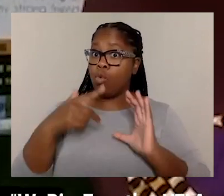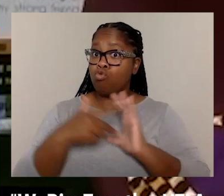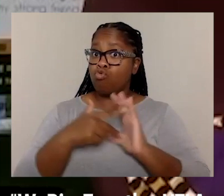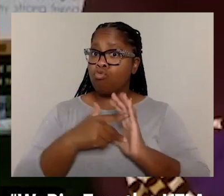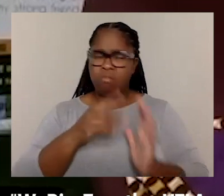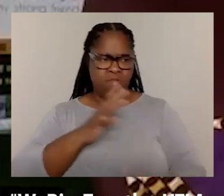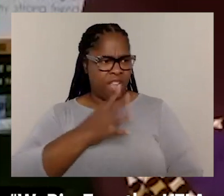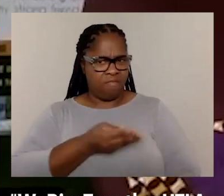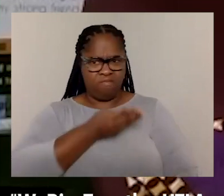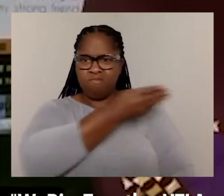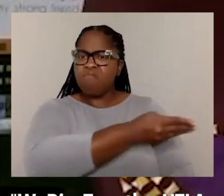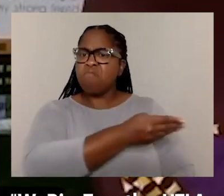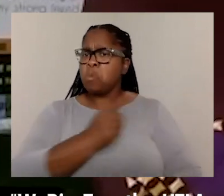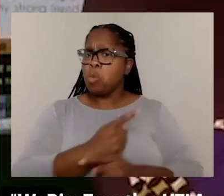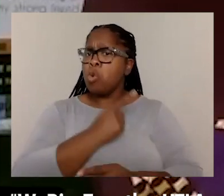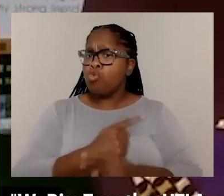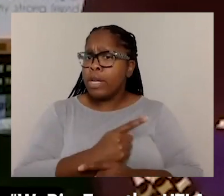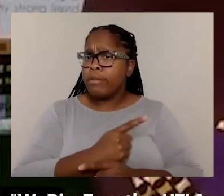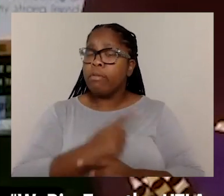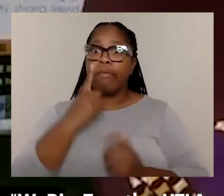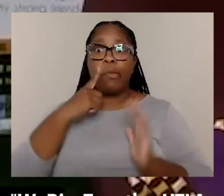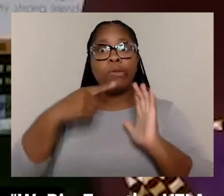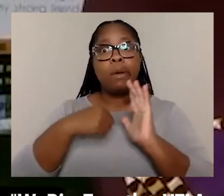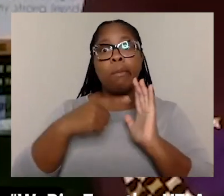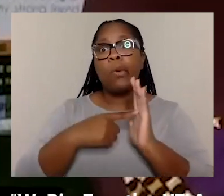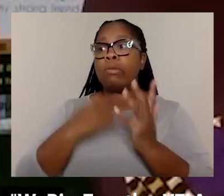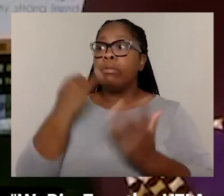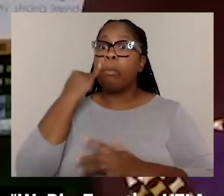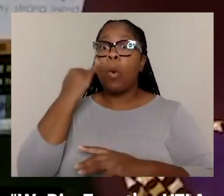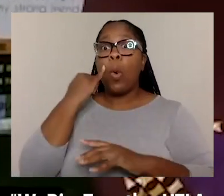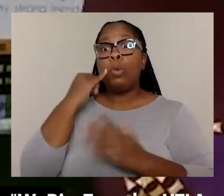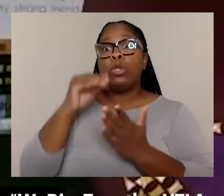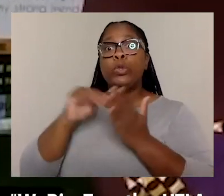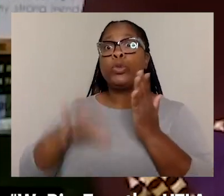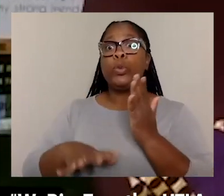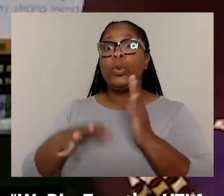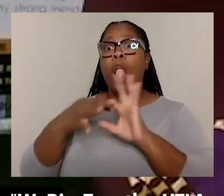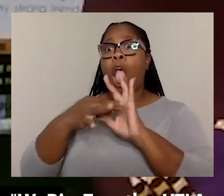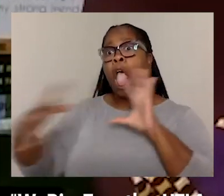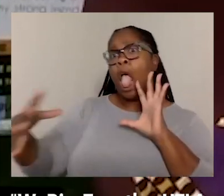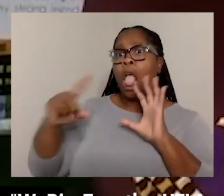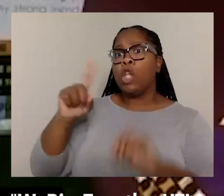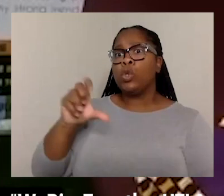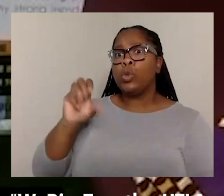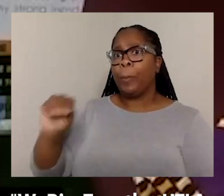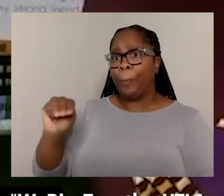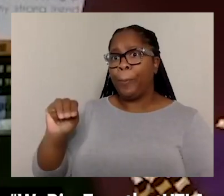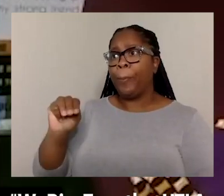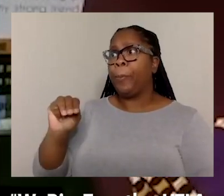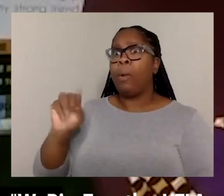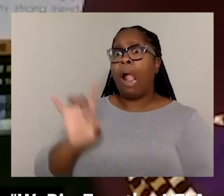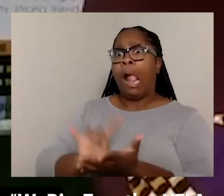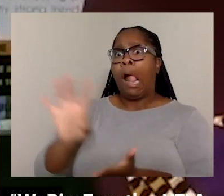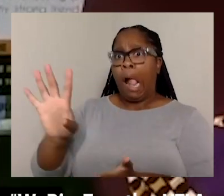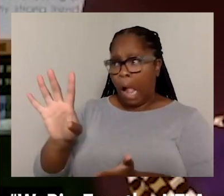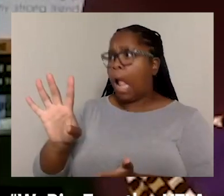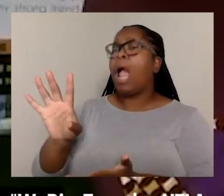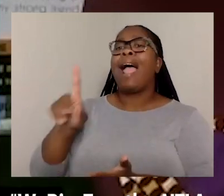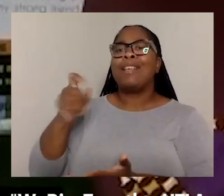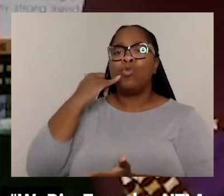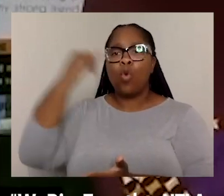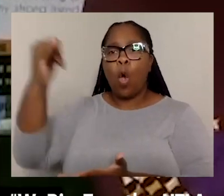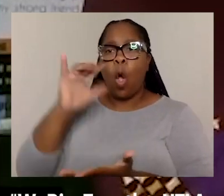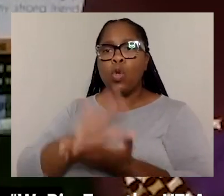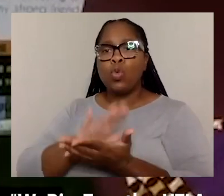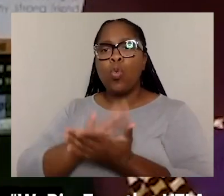For example, a student is knocked off of Zoom and causes school for a link. Admins